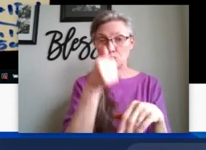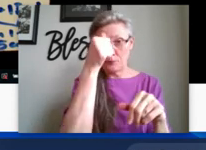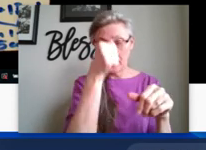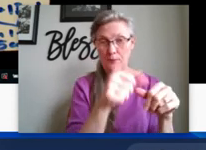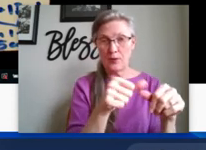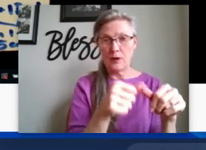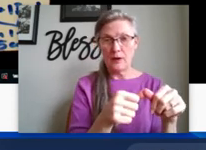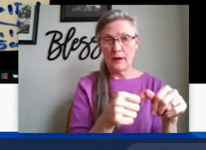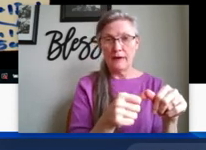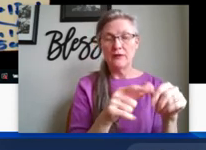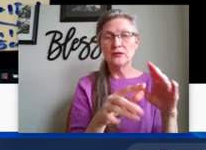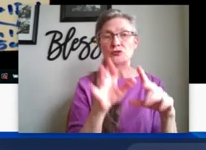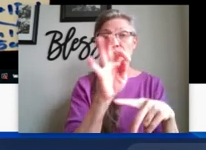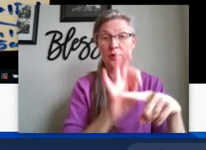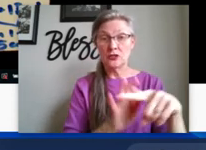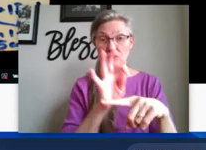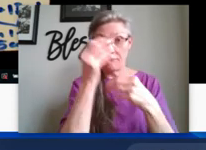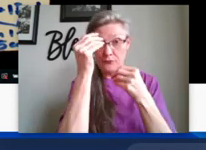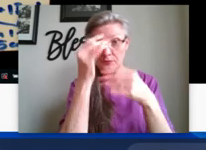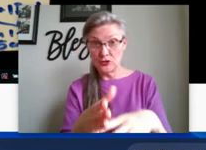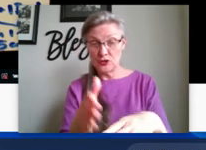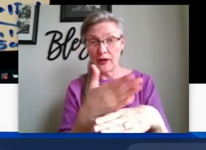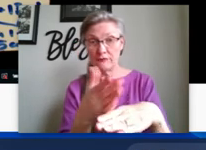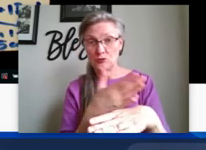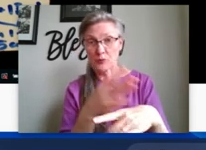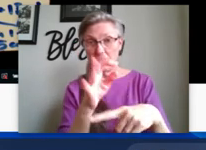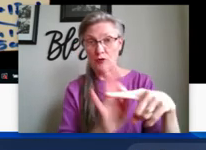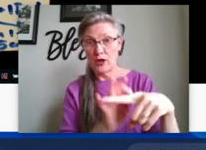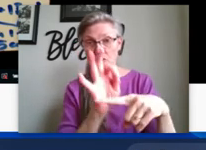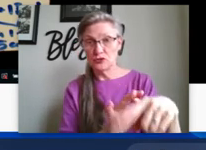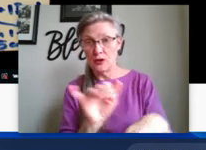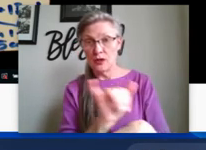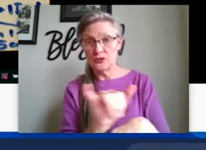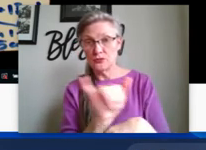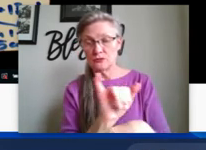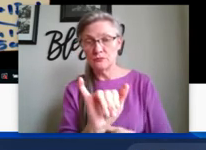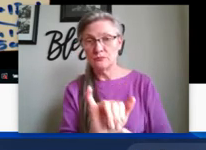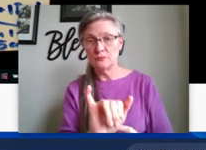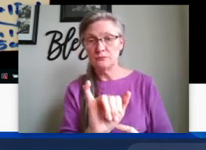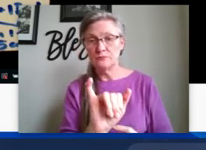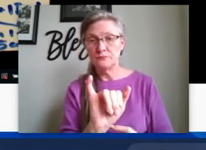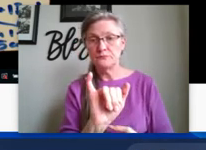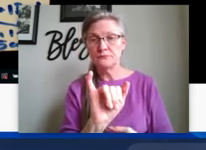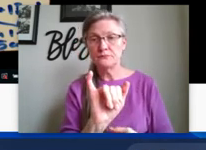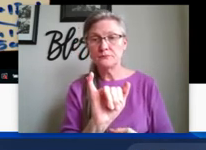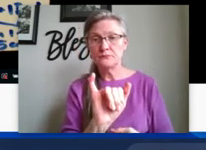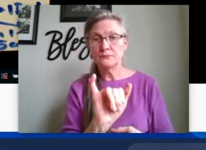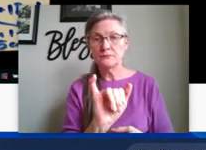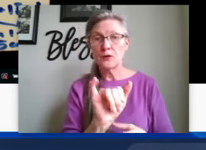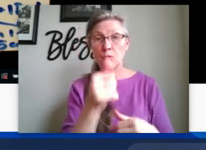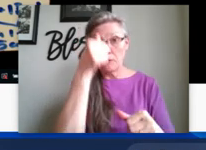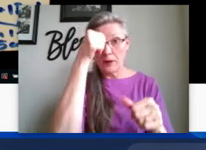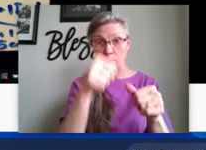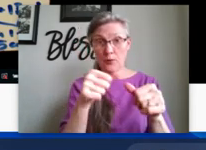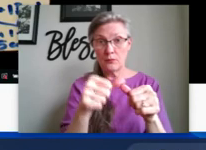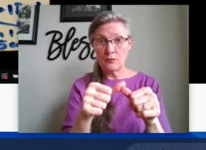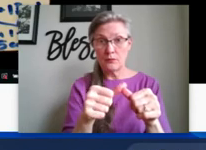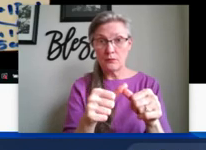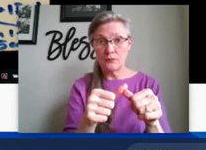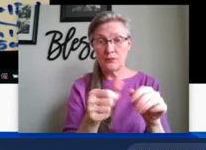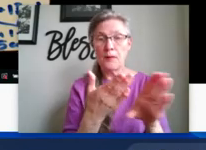this is fractional data, your average will be fractional too, probably. So keep in mind that